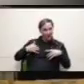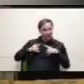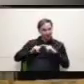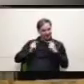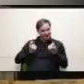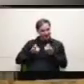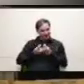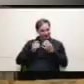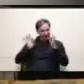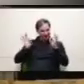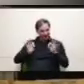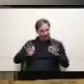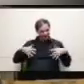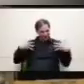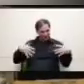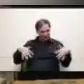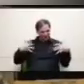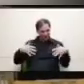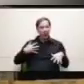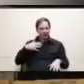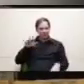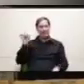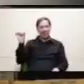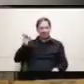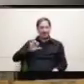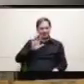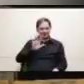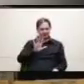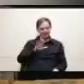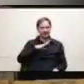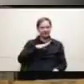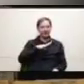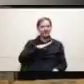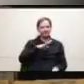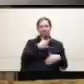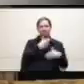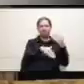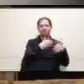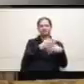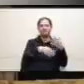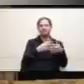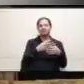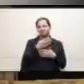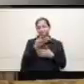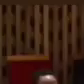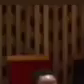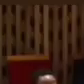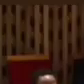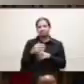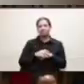efficient. So we'll come back to the matter. Let's get back to the honorable member.